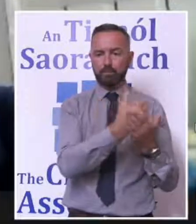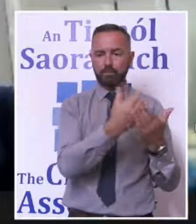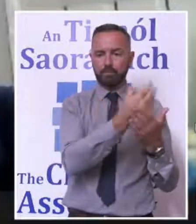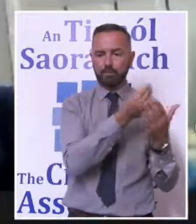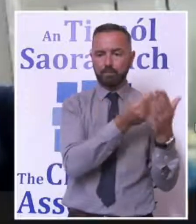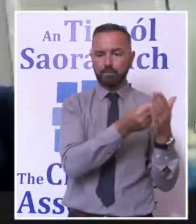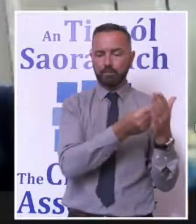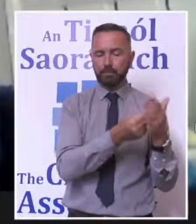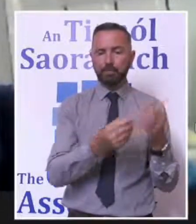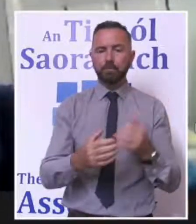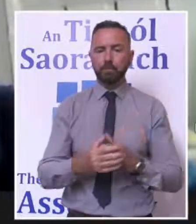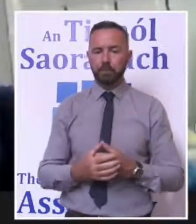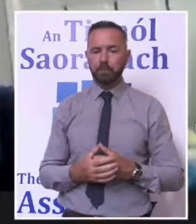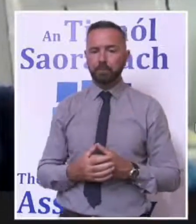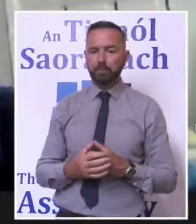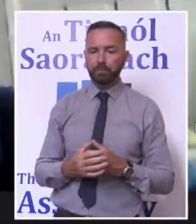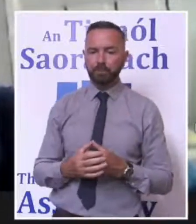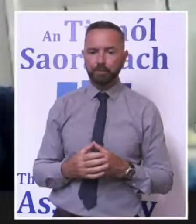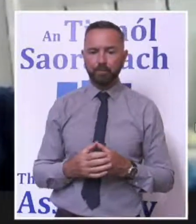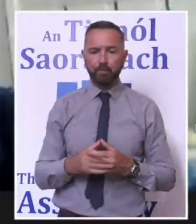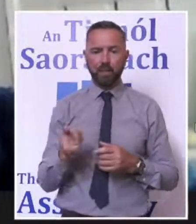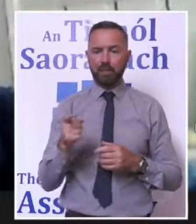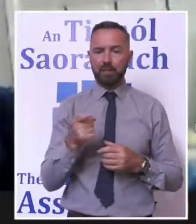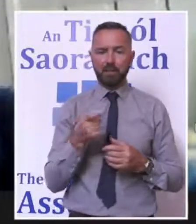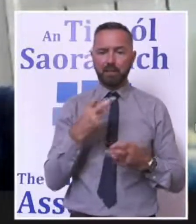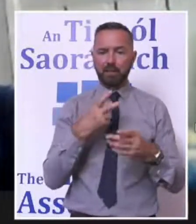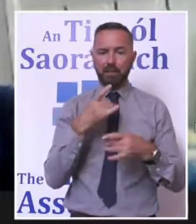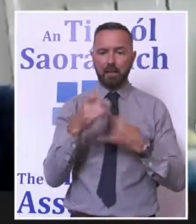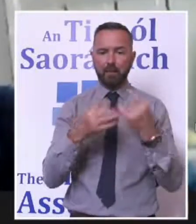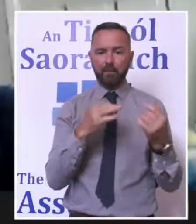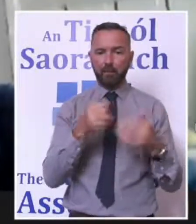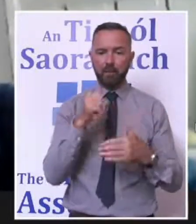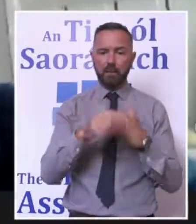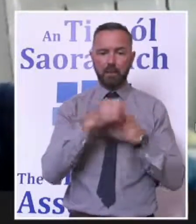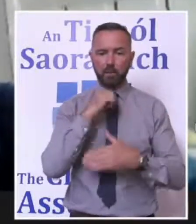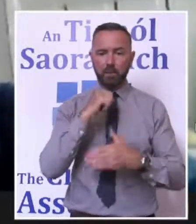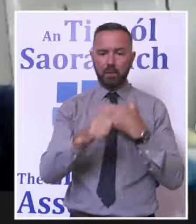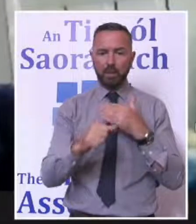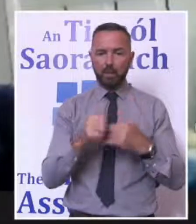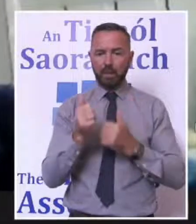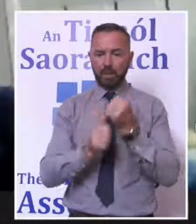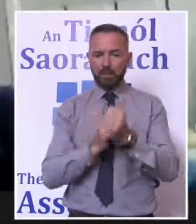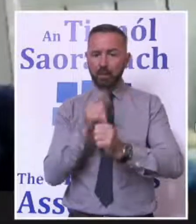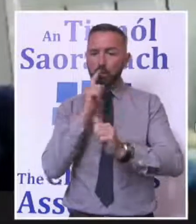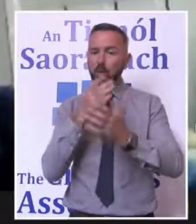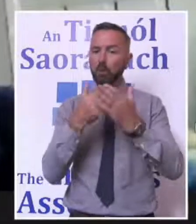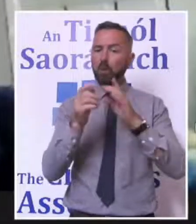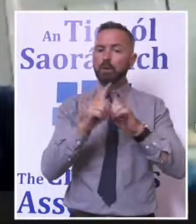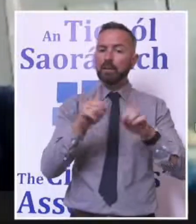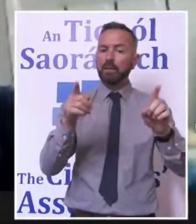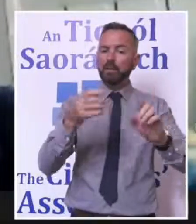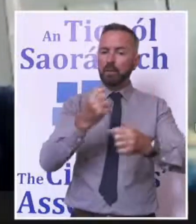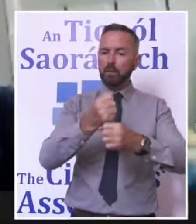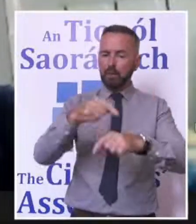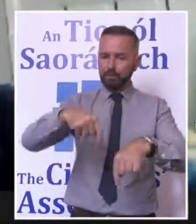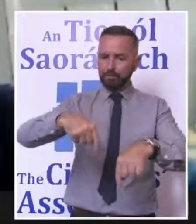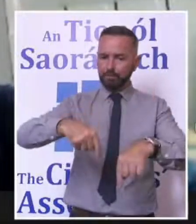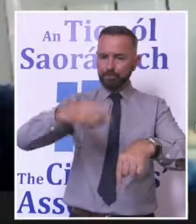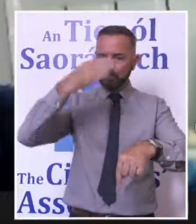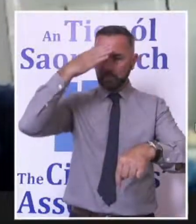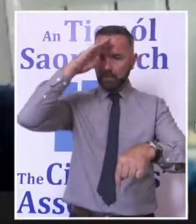incomes that are created from their day-to-day activities. What is different about Ireland?